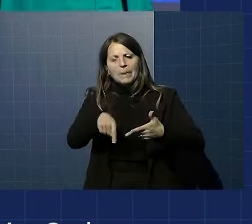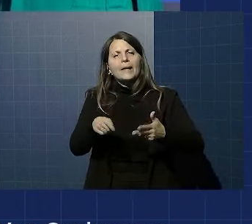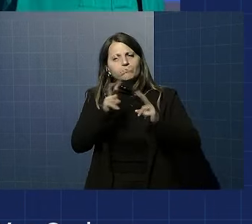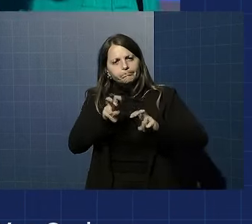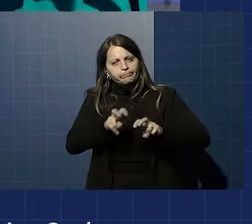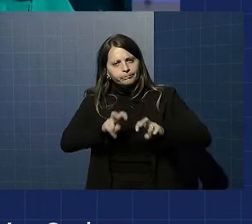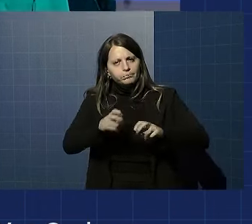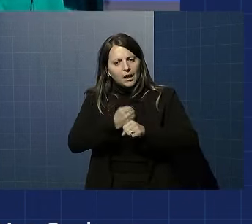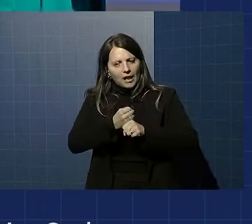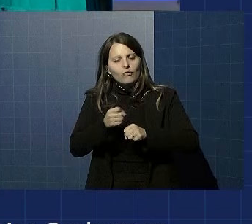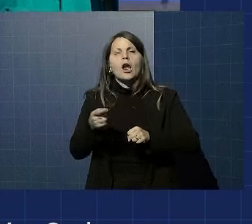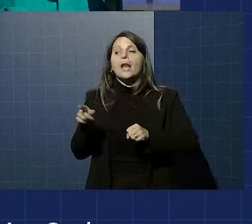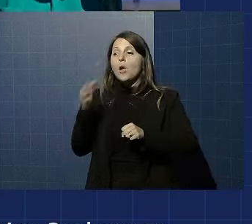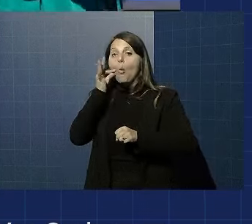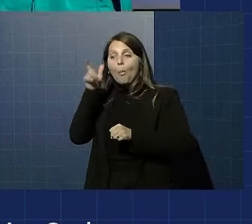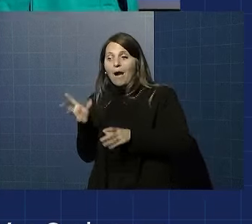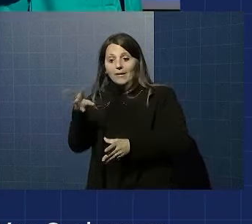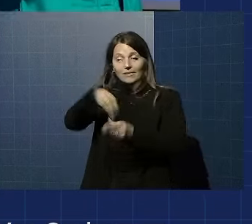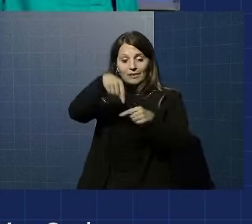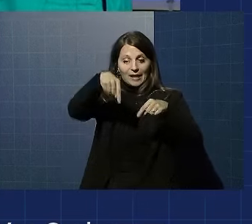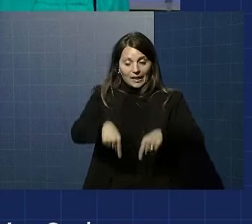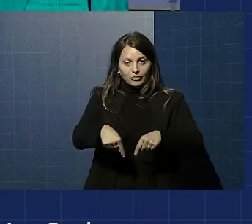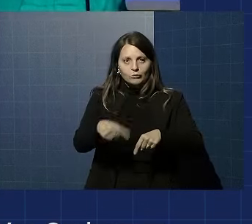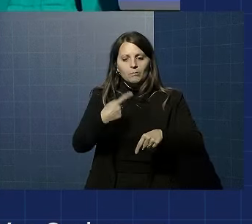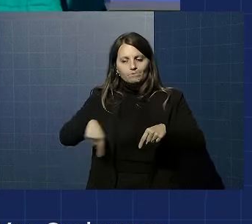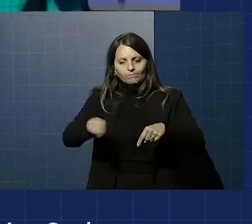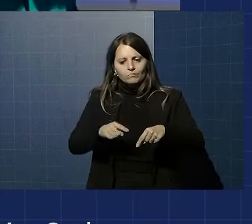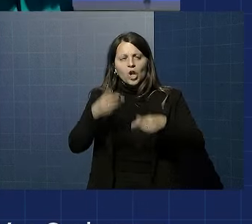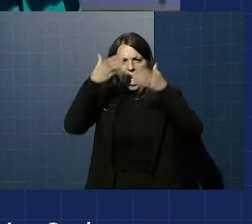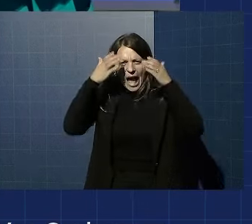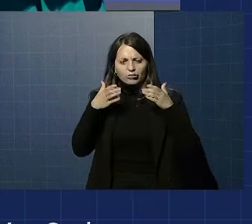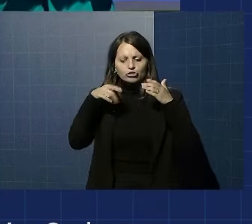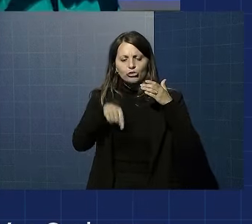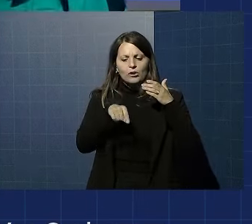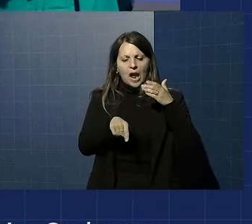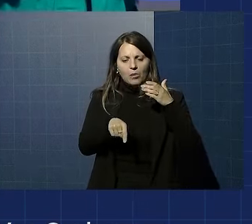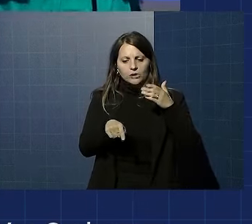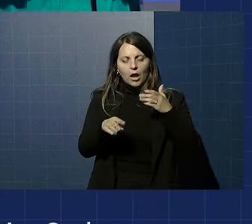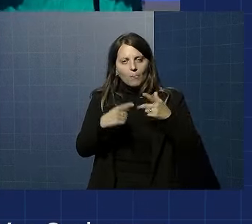from an astronaut perspective. We need to consider the human on all of these different elements.